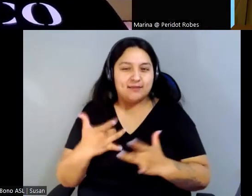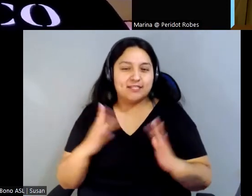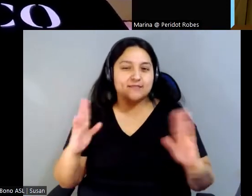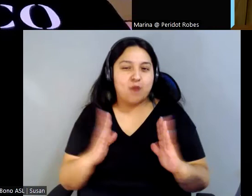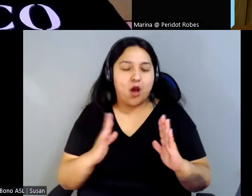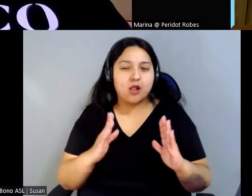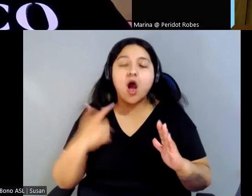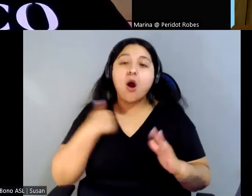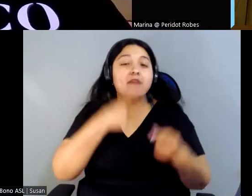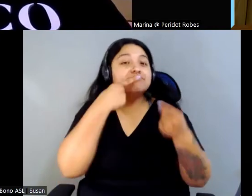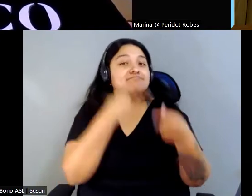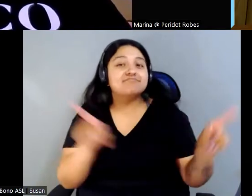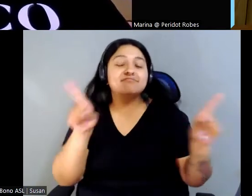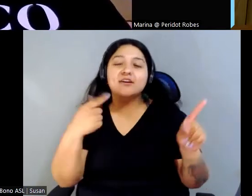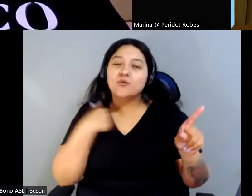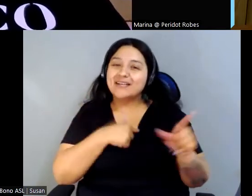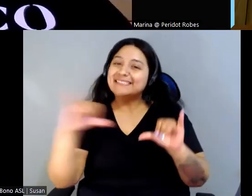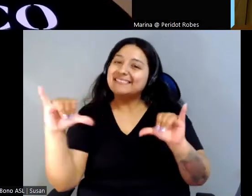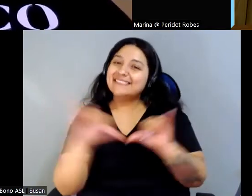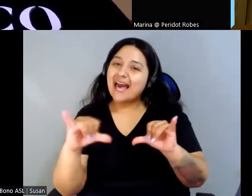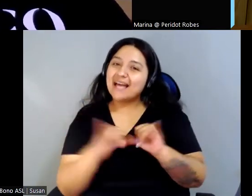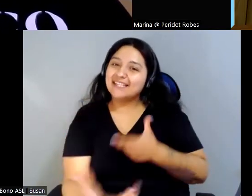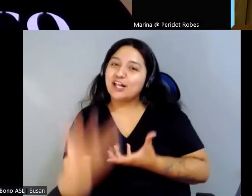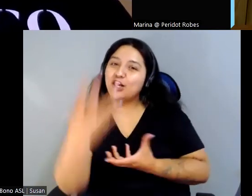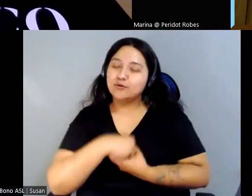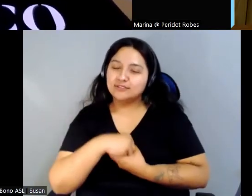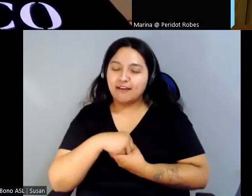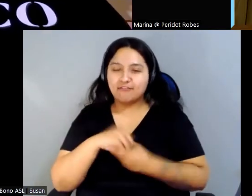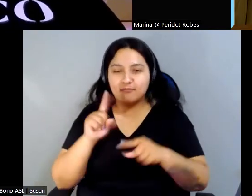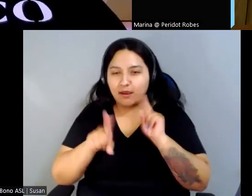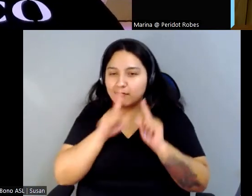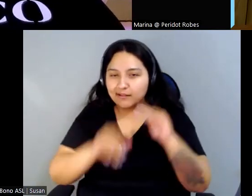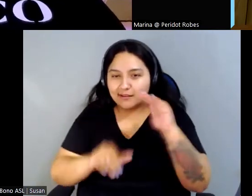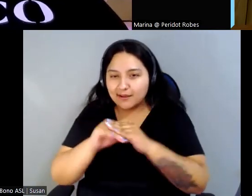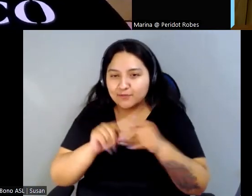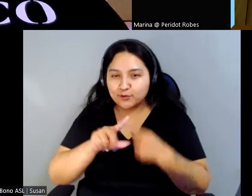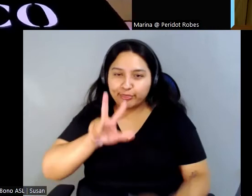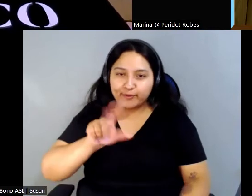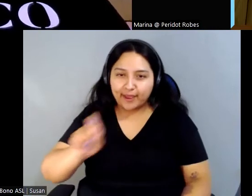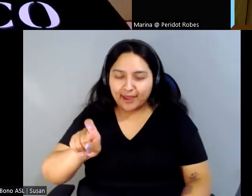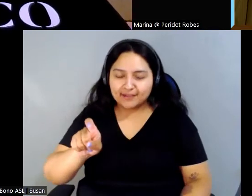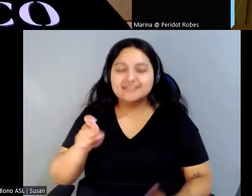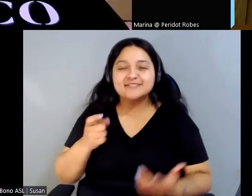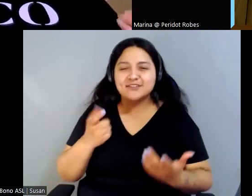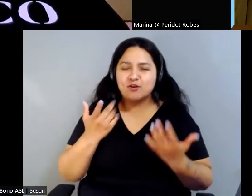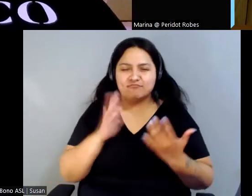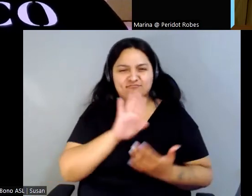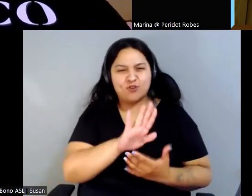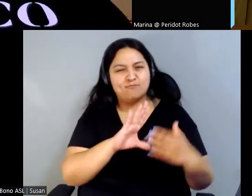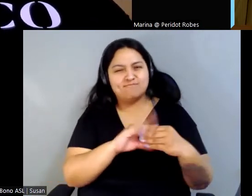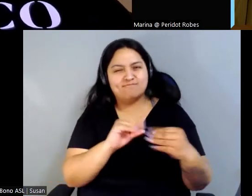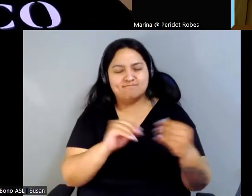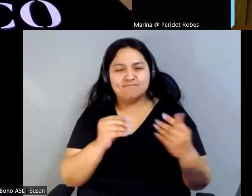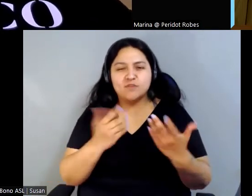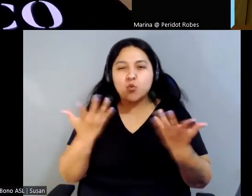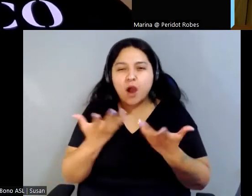stop at a 3X. So I would love to know what you think and how we can educate the industry on what being inclusive